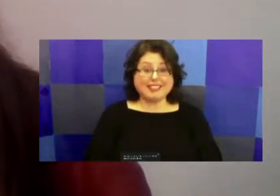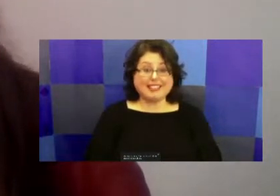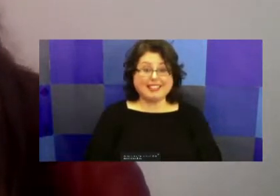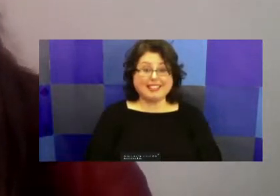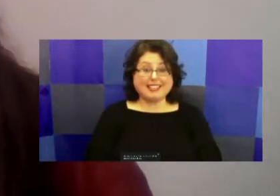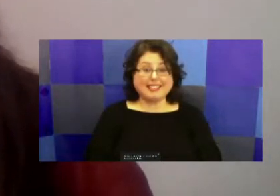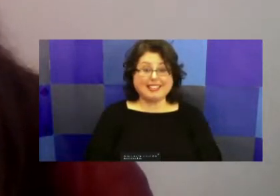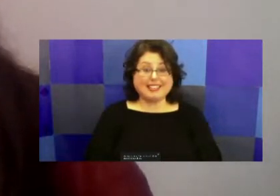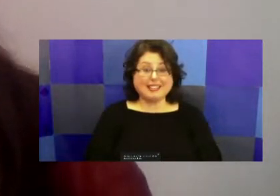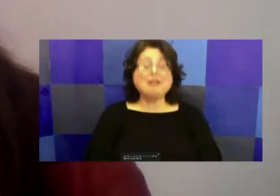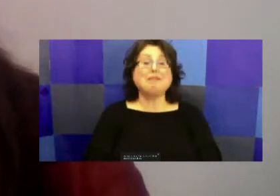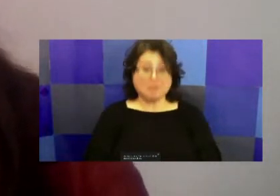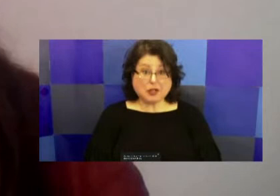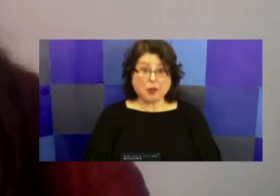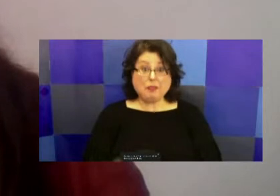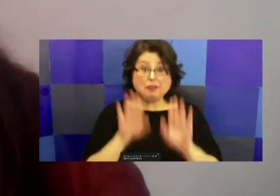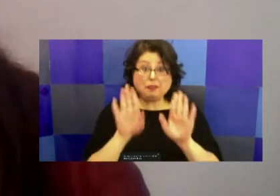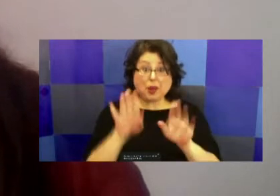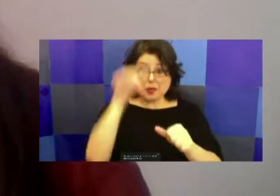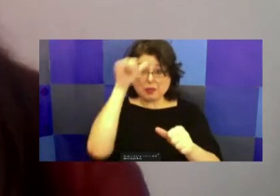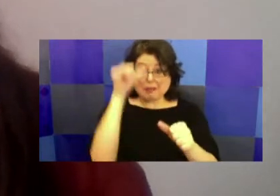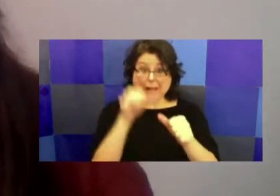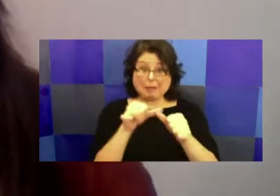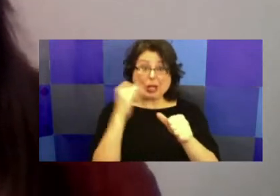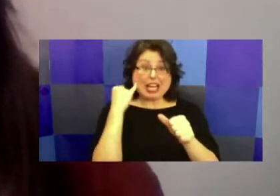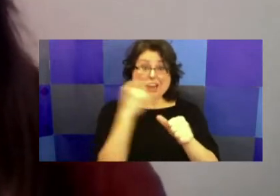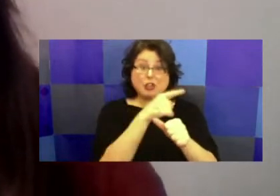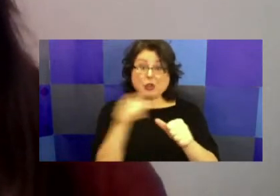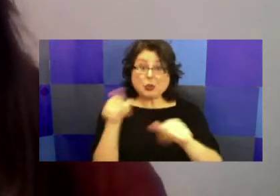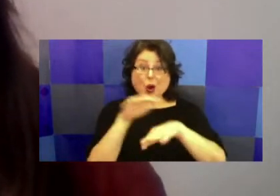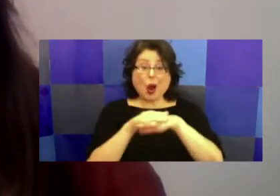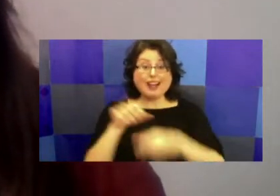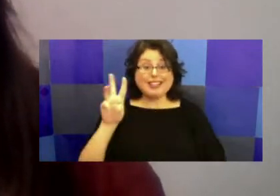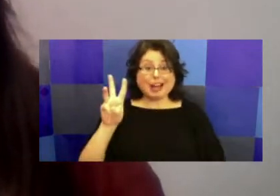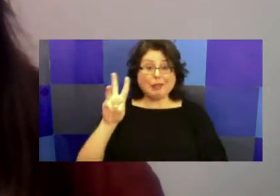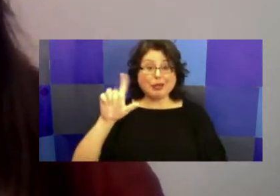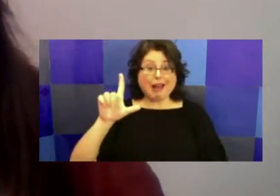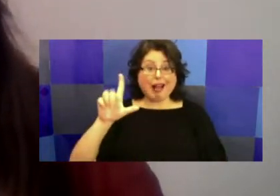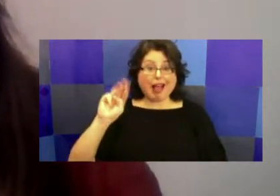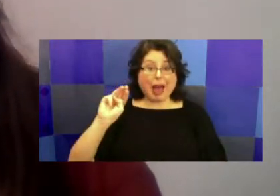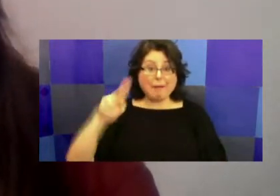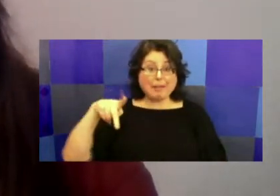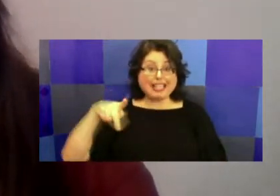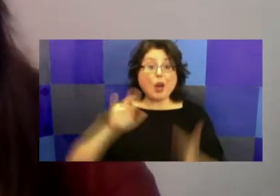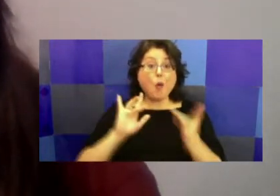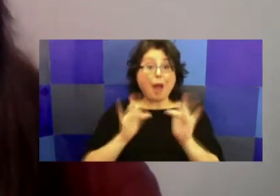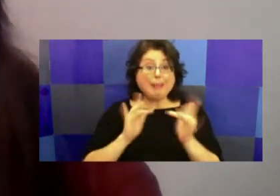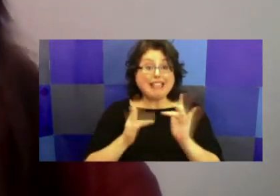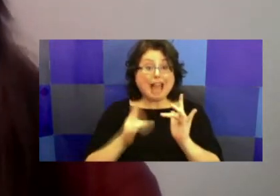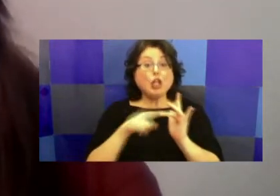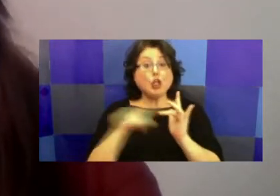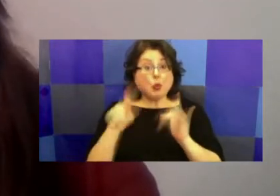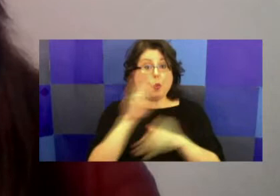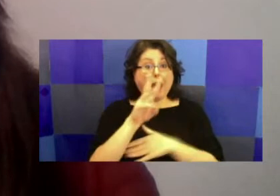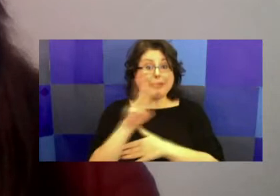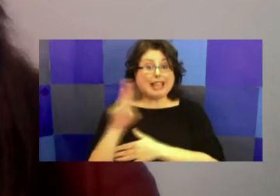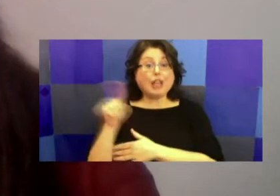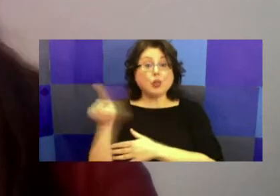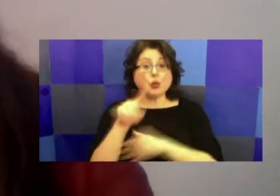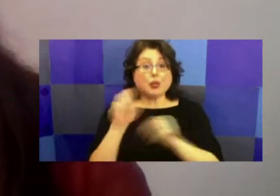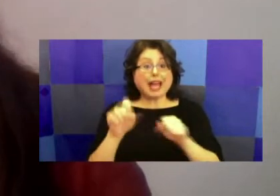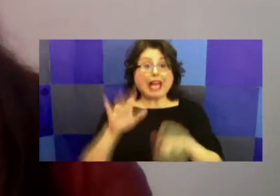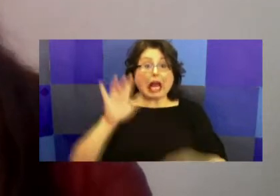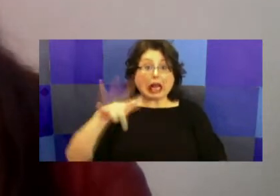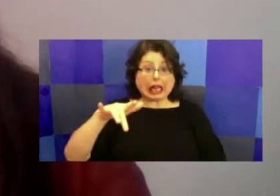Okay, so remember everyone, if you're on WLMP's website, you can click on the Watch Live on YouTube button to go